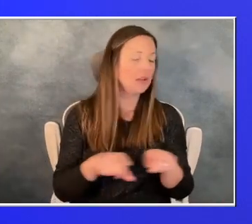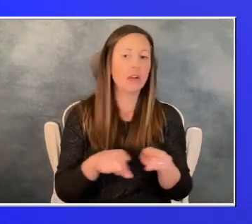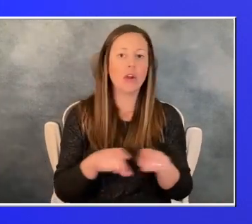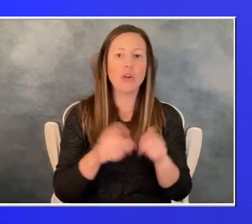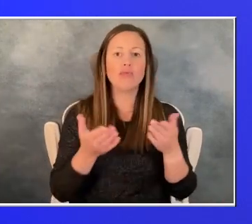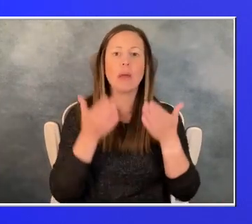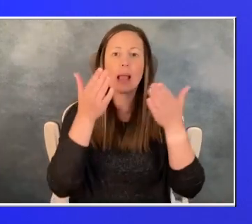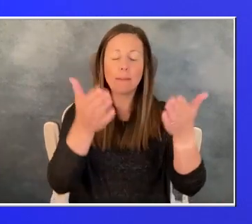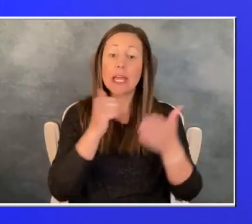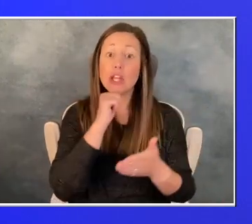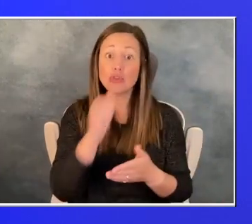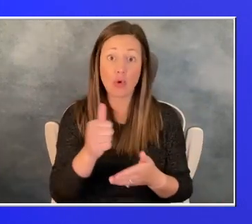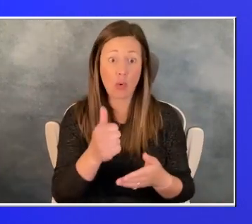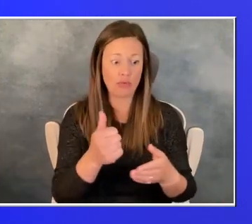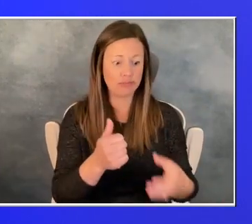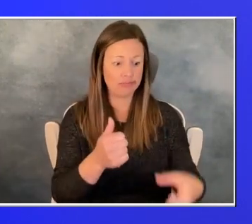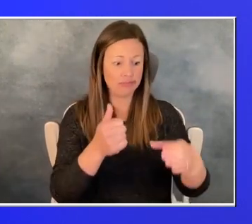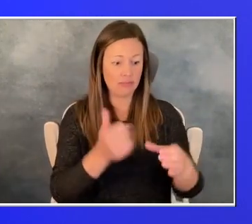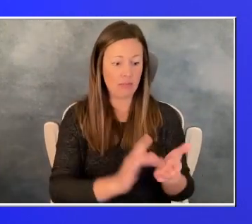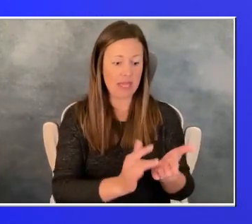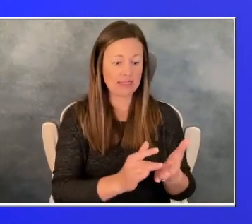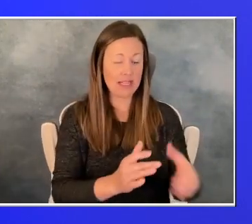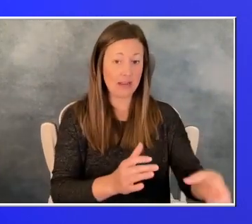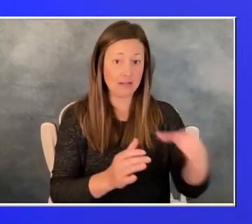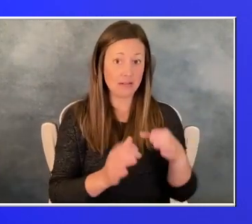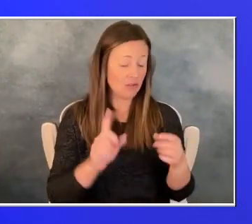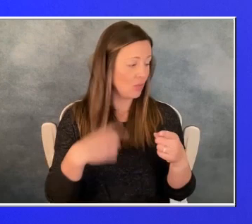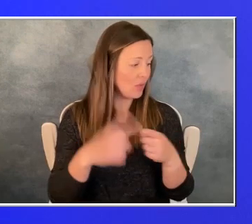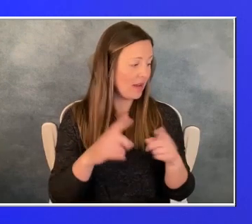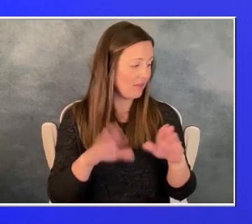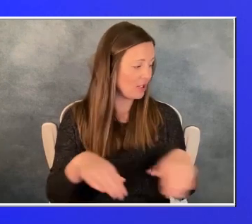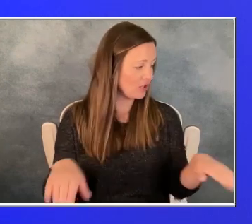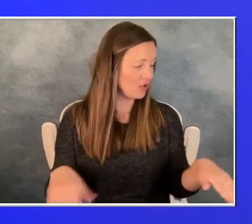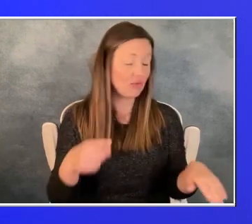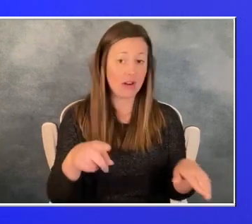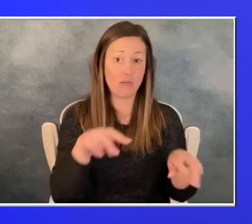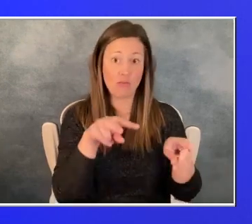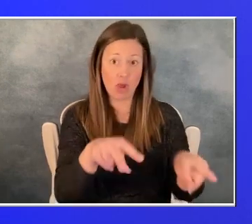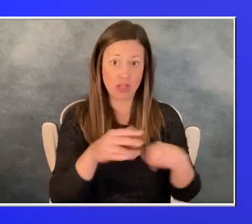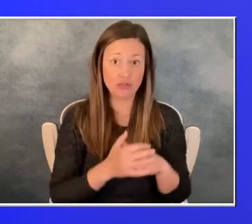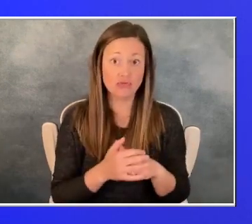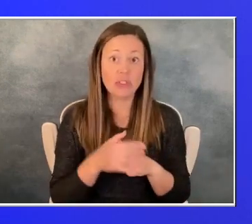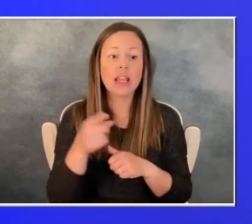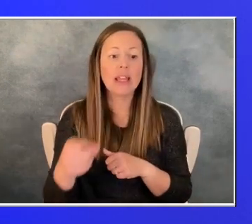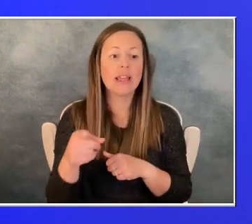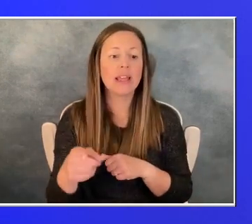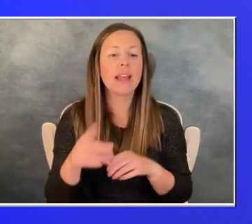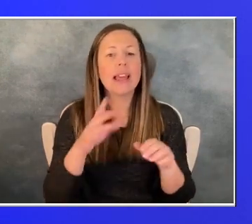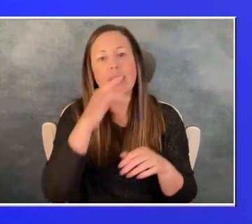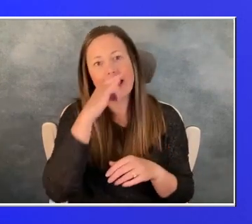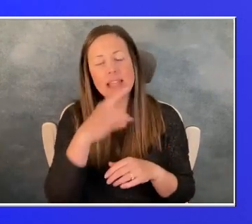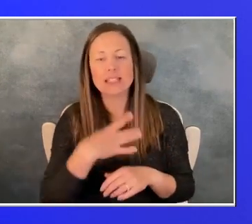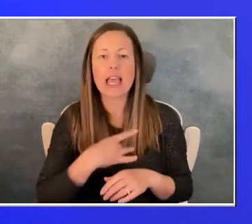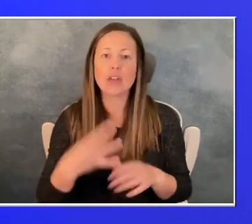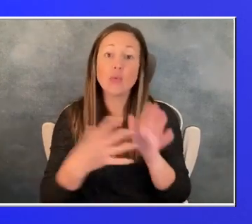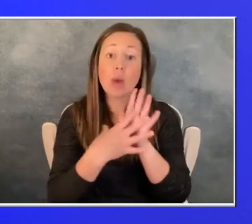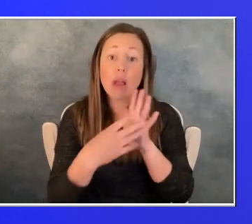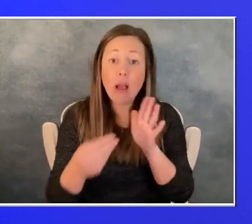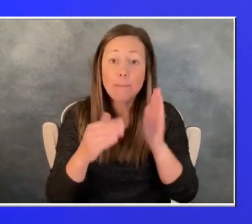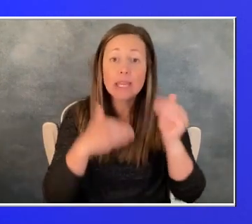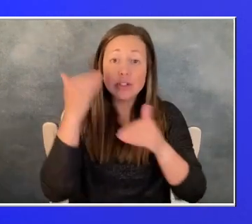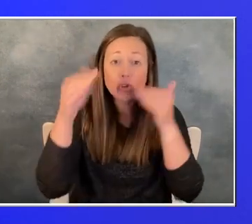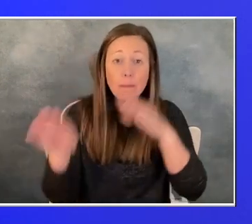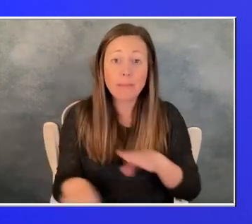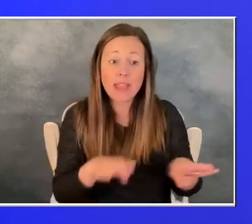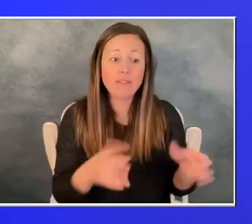is watching. Children do like to imitate adult behavior. We don't want them to confuse it for something like candy or something